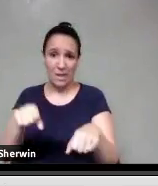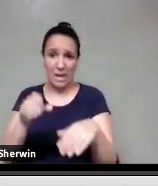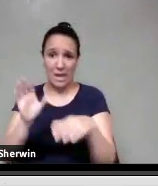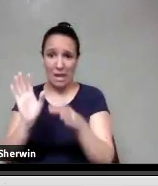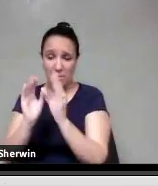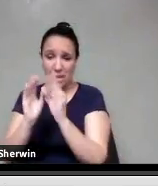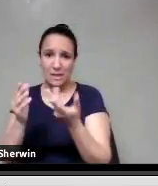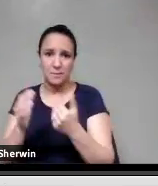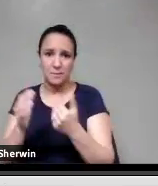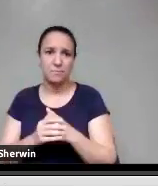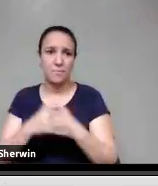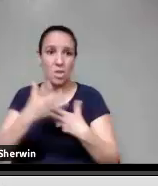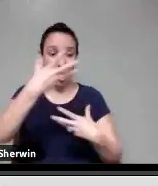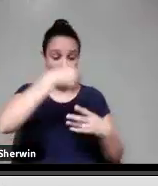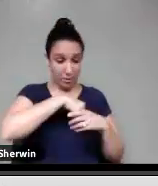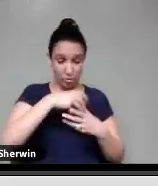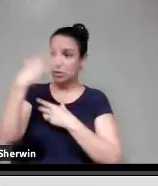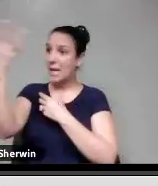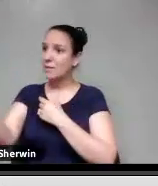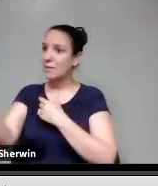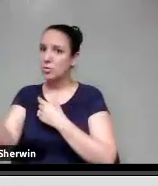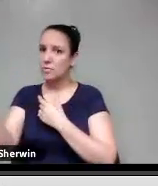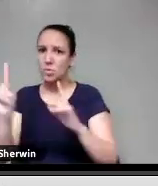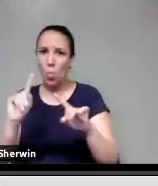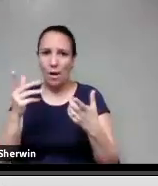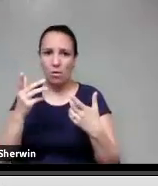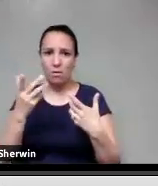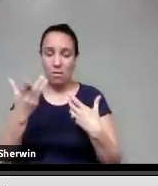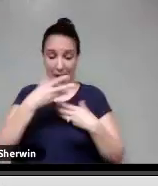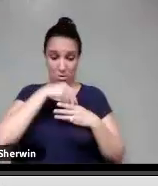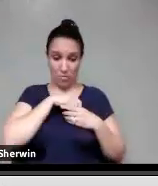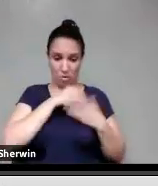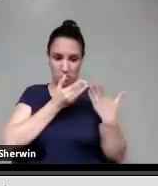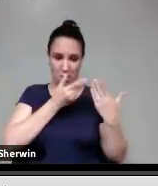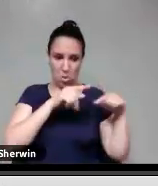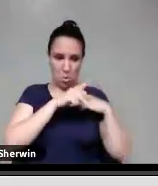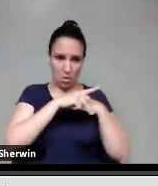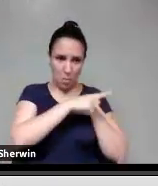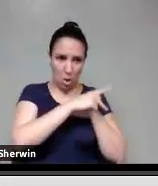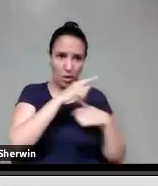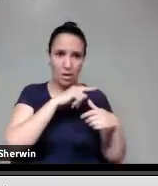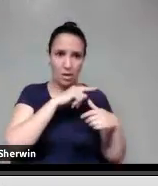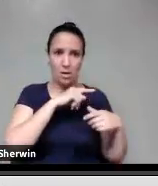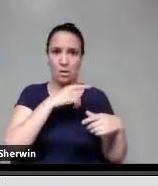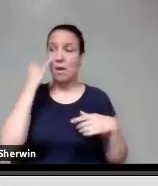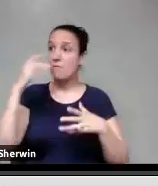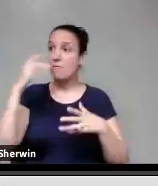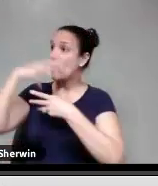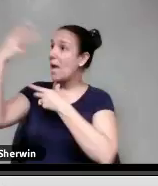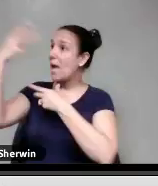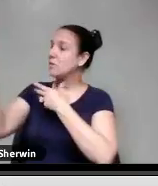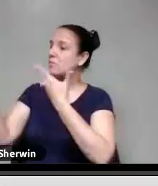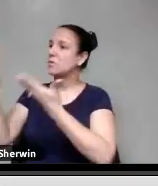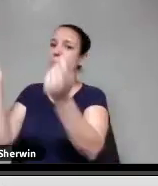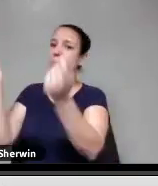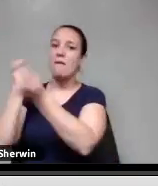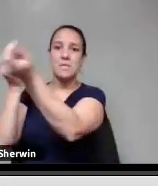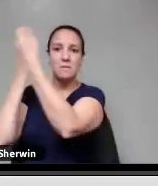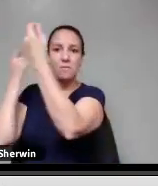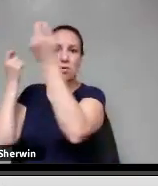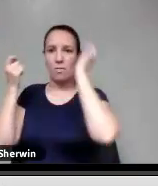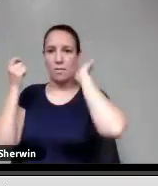you might go to a park to catch an introvert group, and you might go to festivals to get the extroverts. Different hobbies and interests. As I mentioned,